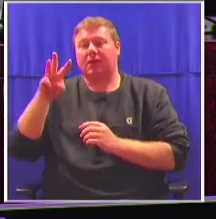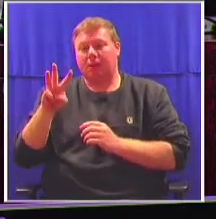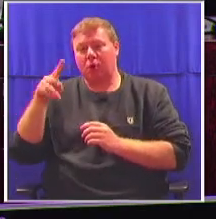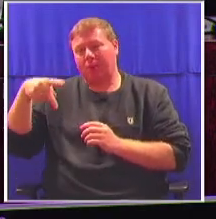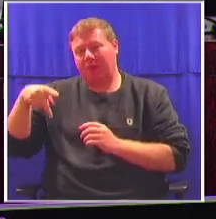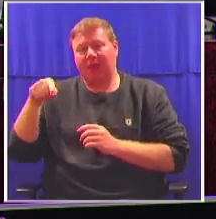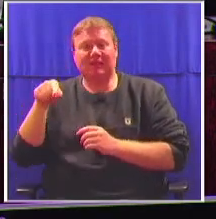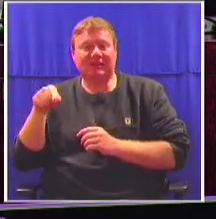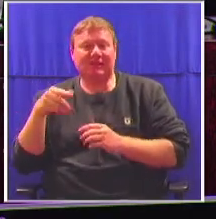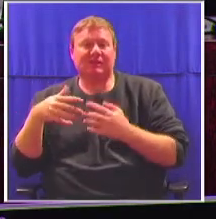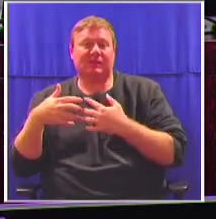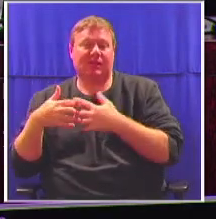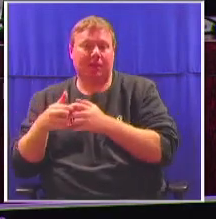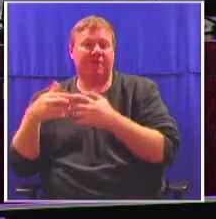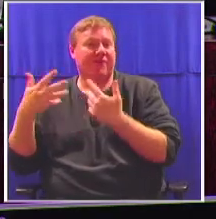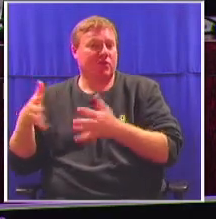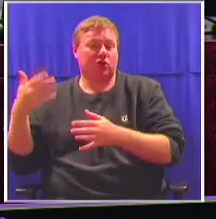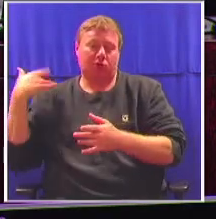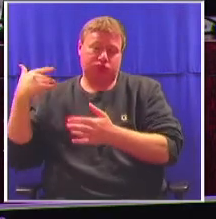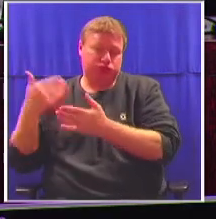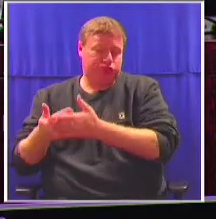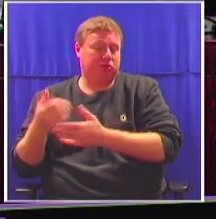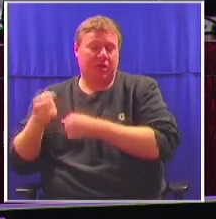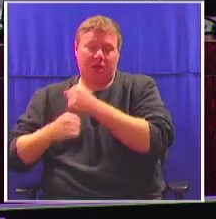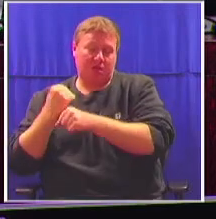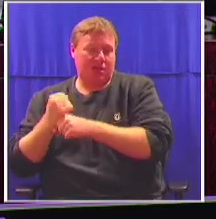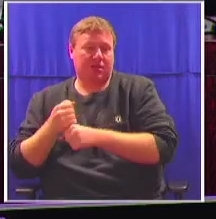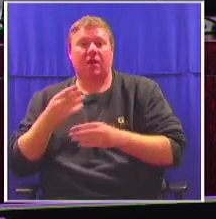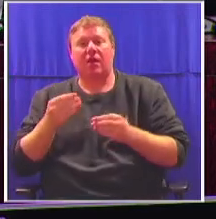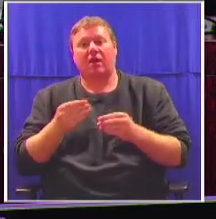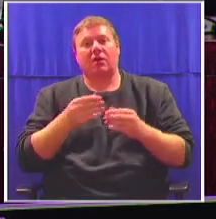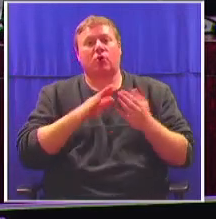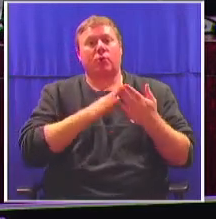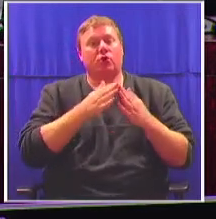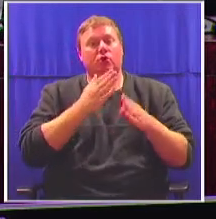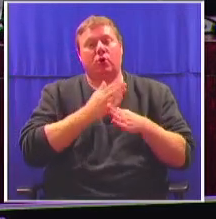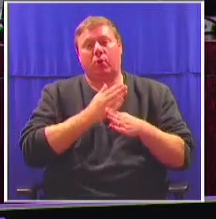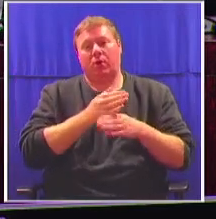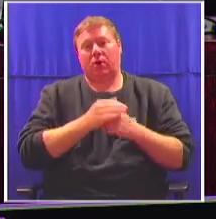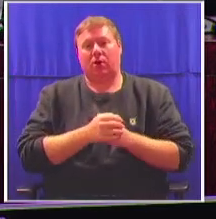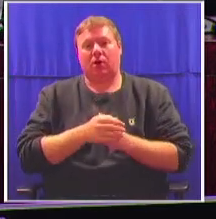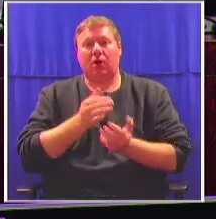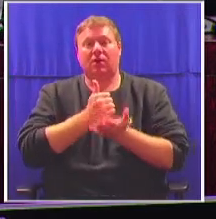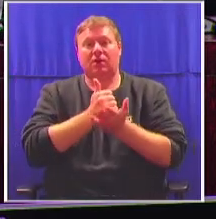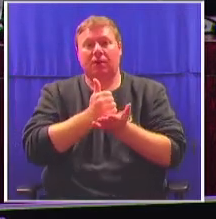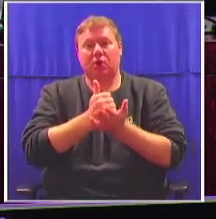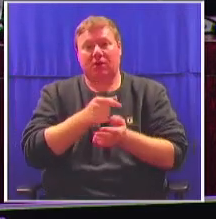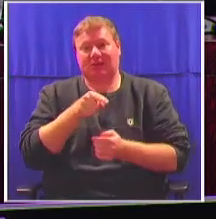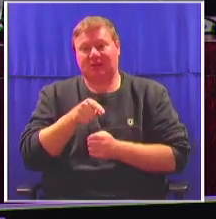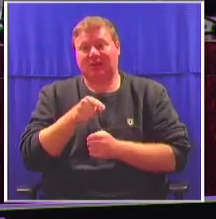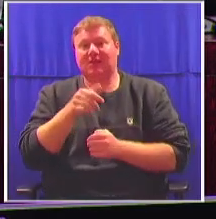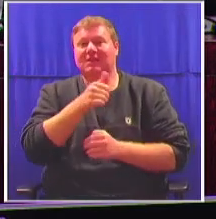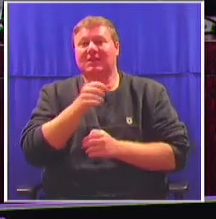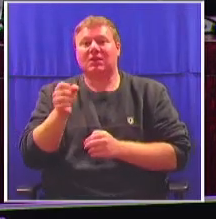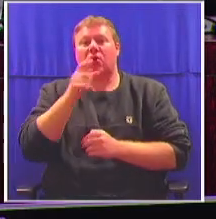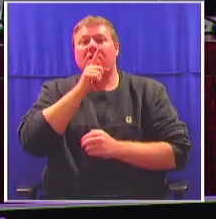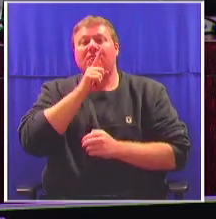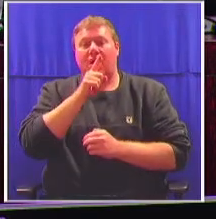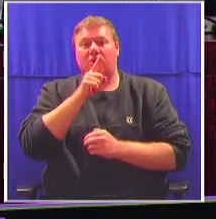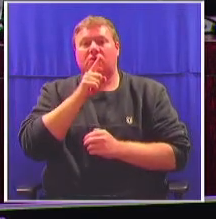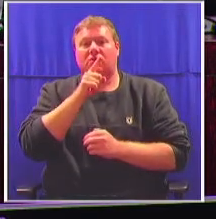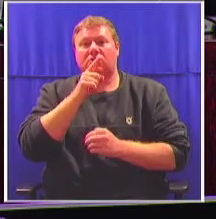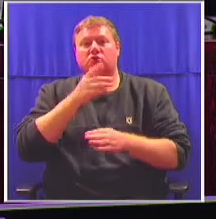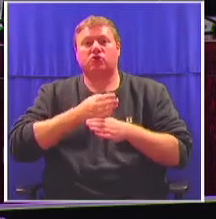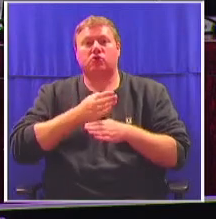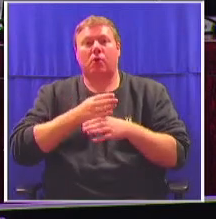and community work programs. The stimulus created well over 600,000 job